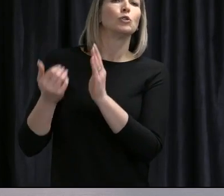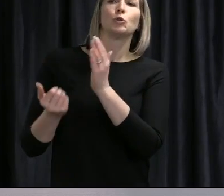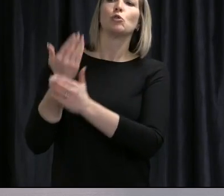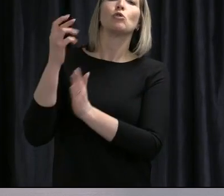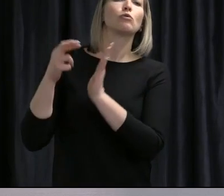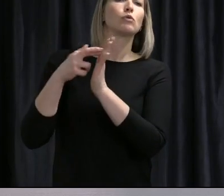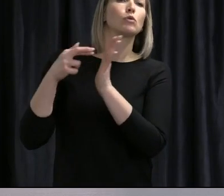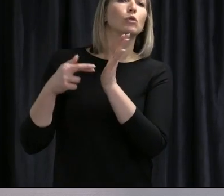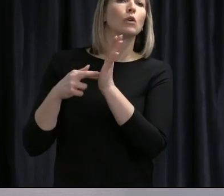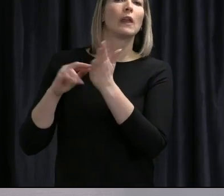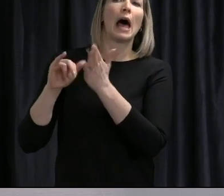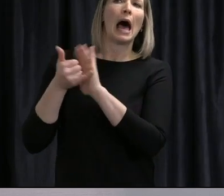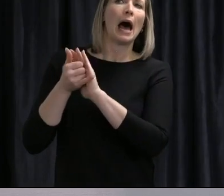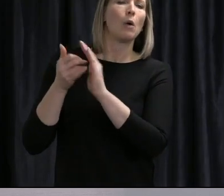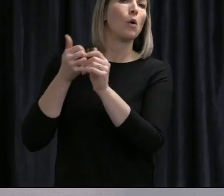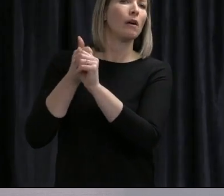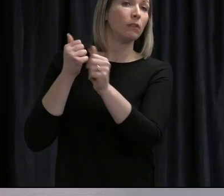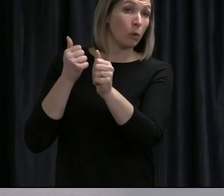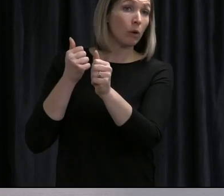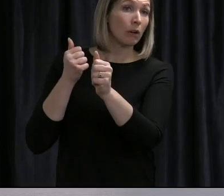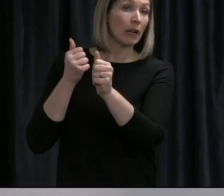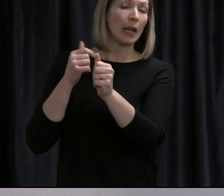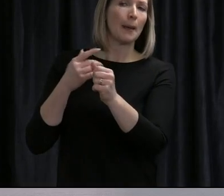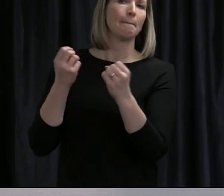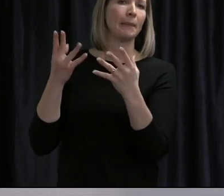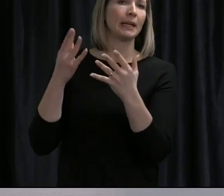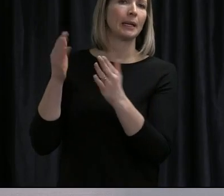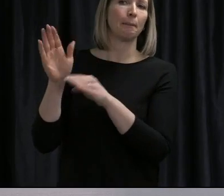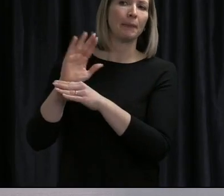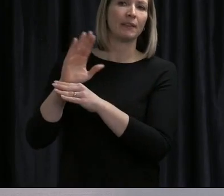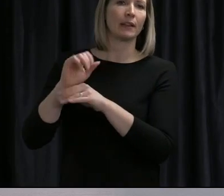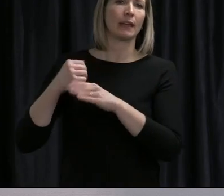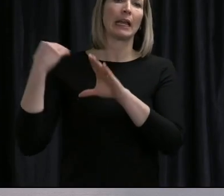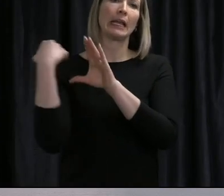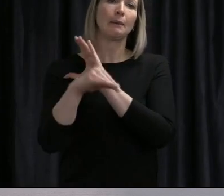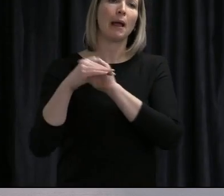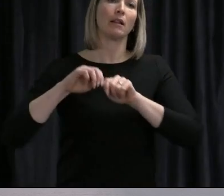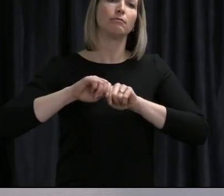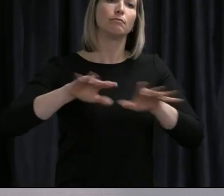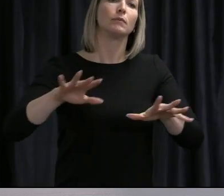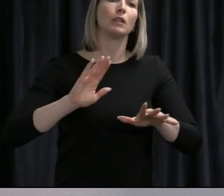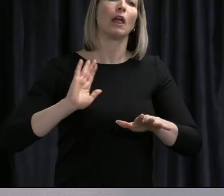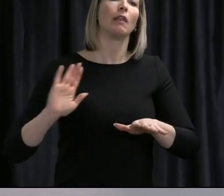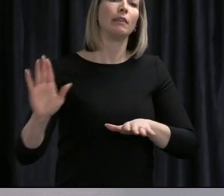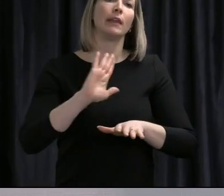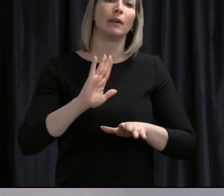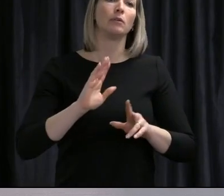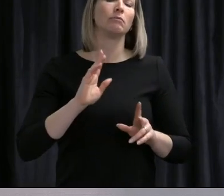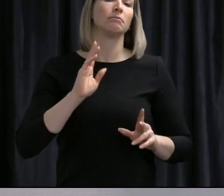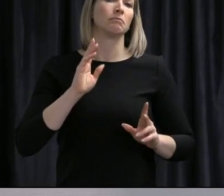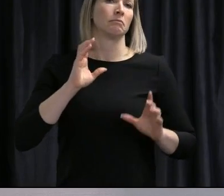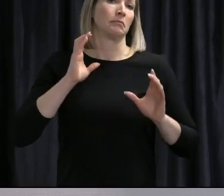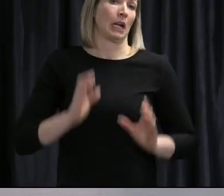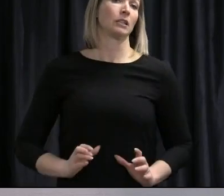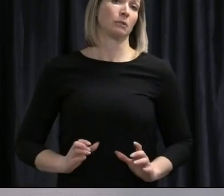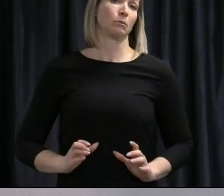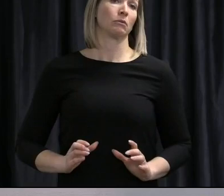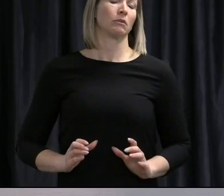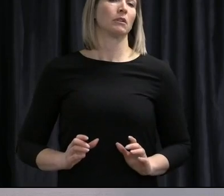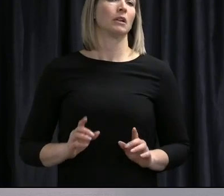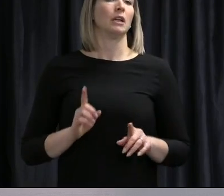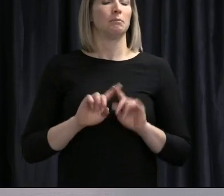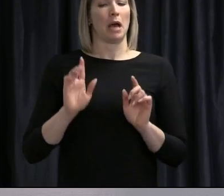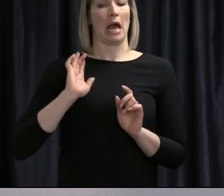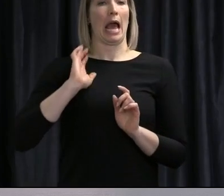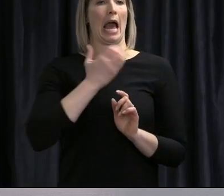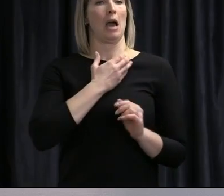regulations. Keep in mind that the responsibility on all of us as individuals is to make sure